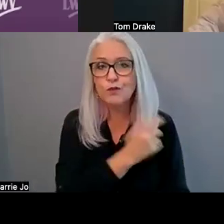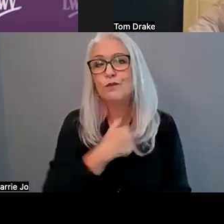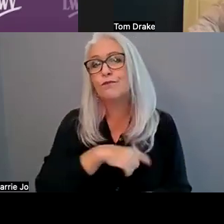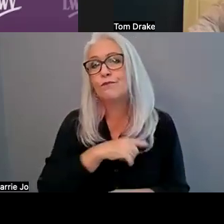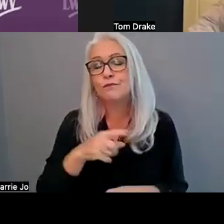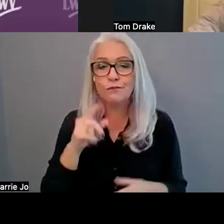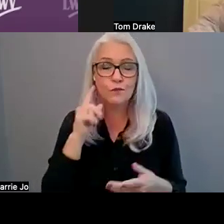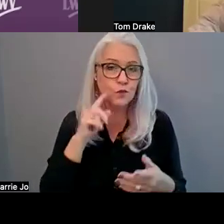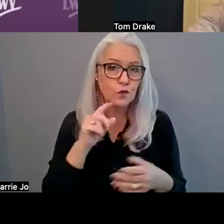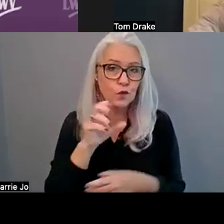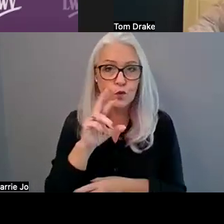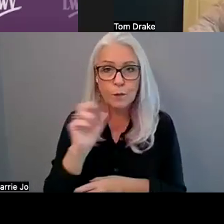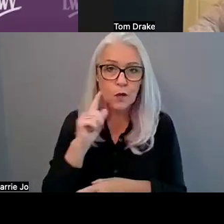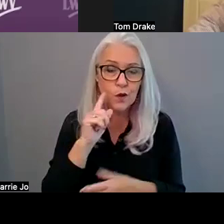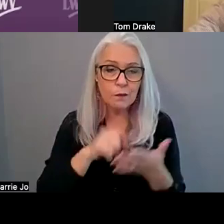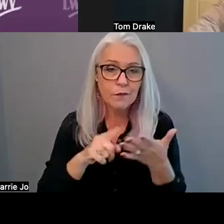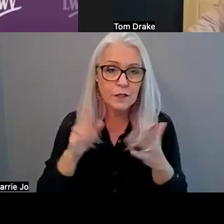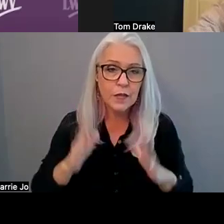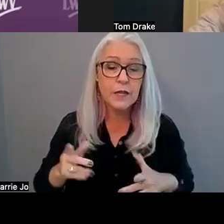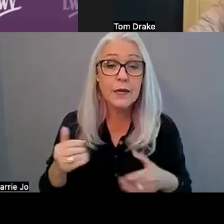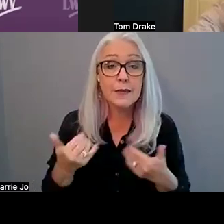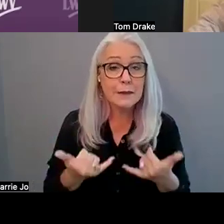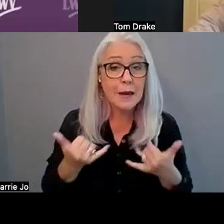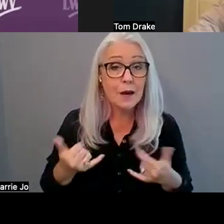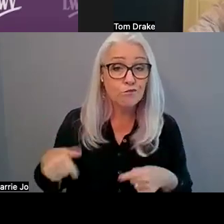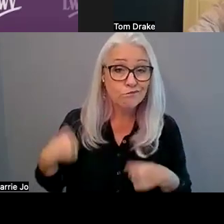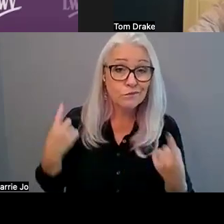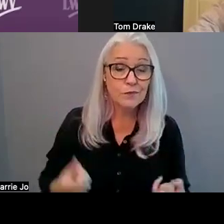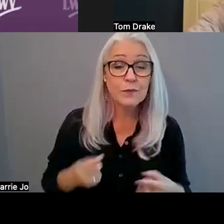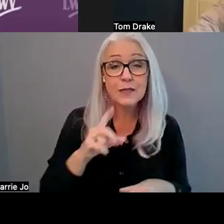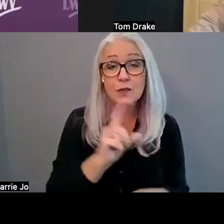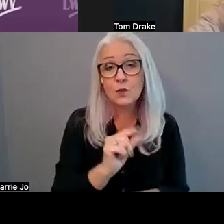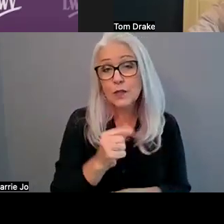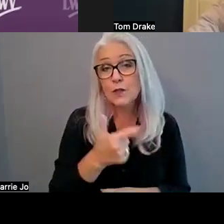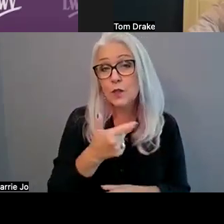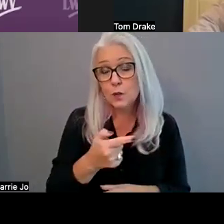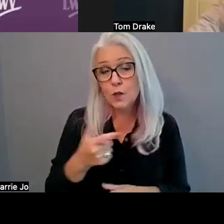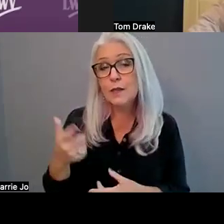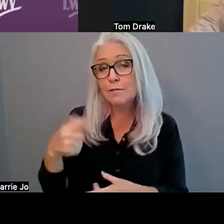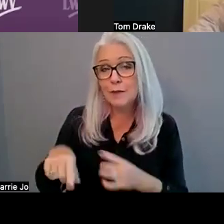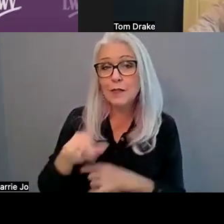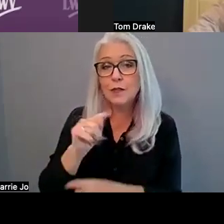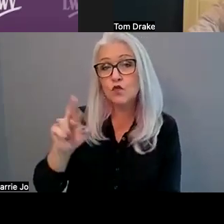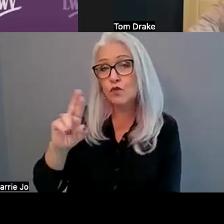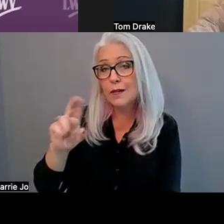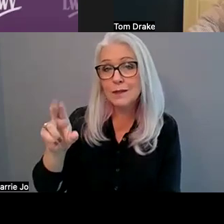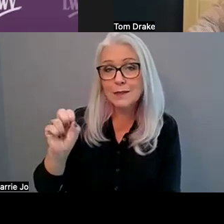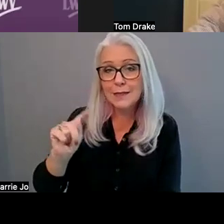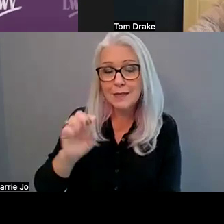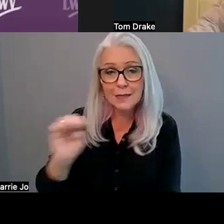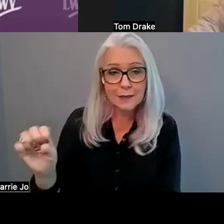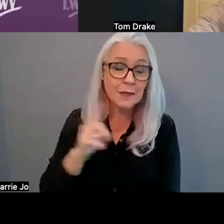And now I've been serving as one of your village trustees since 2021. I've served in positions where collaboration is